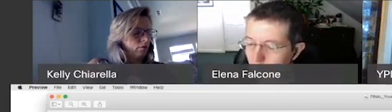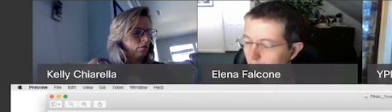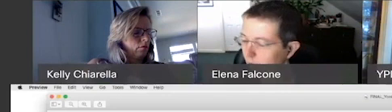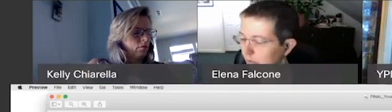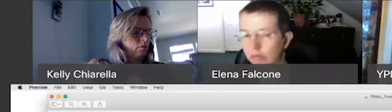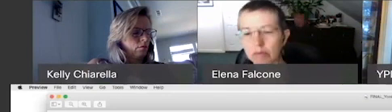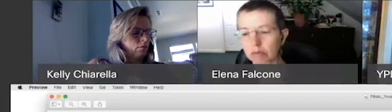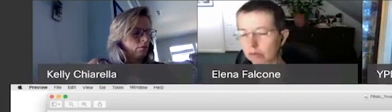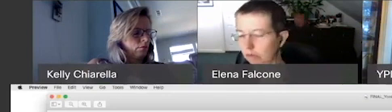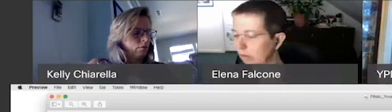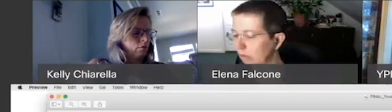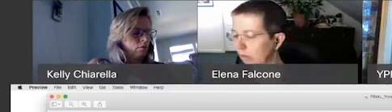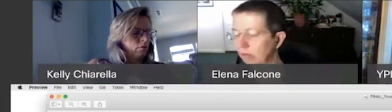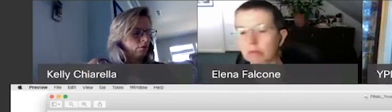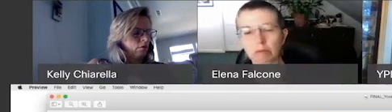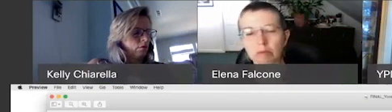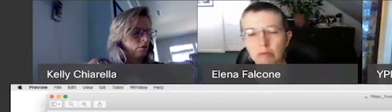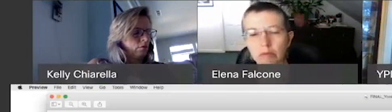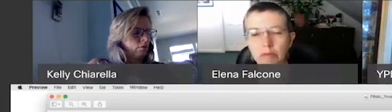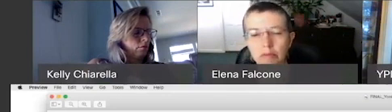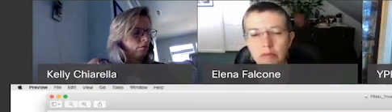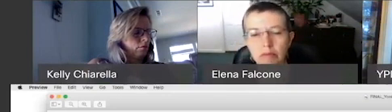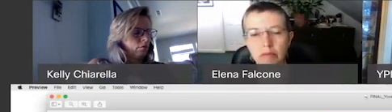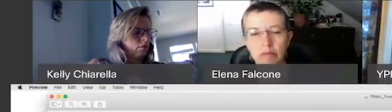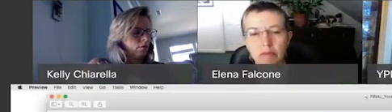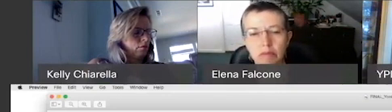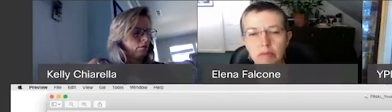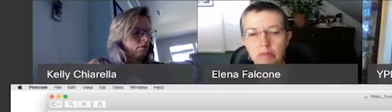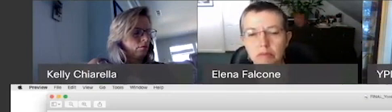got to act, or there's going to be some bad consequence if you don't.